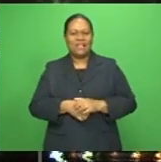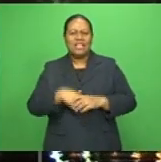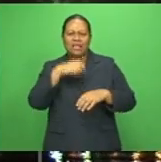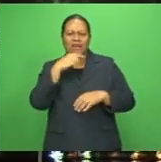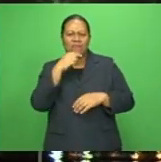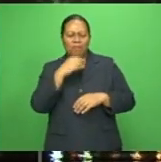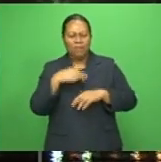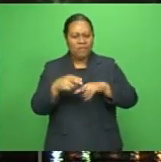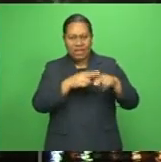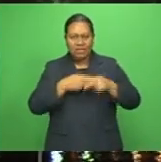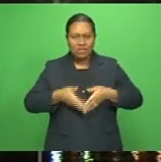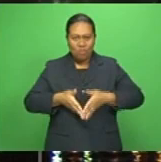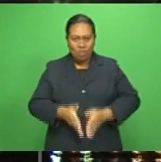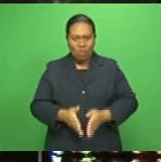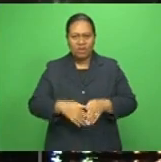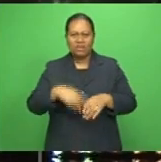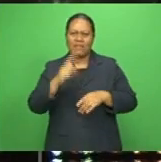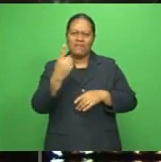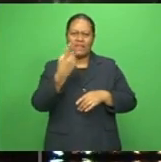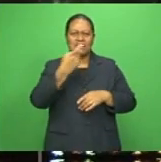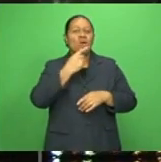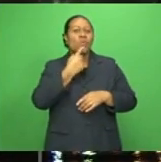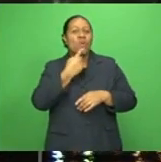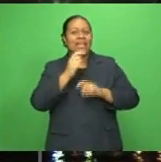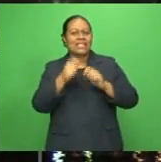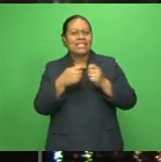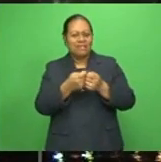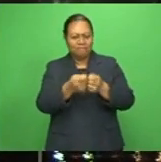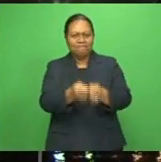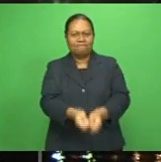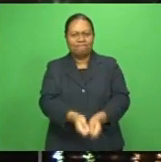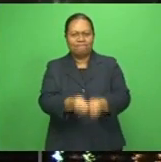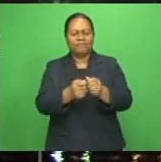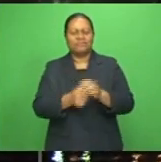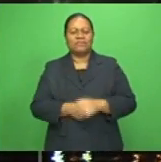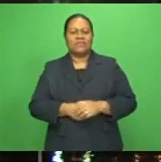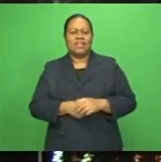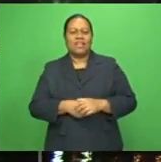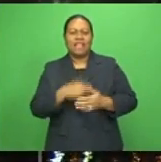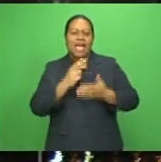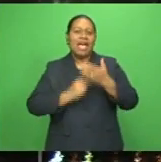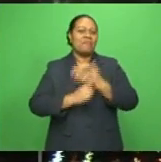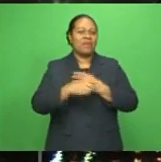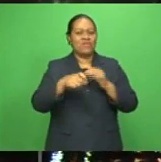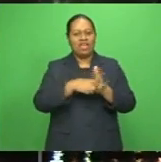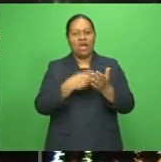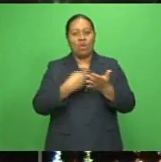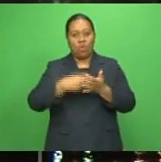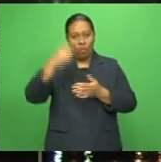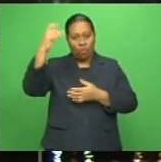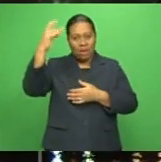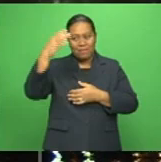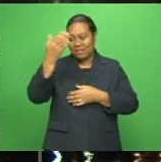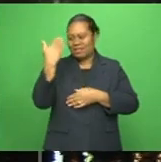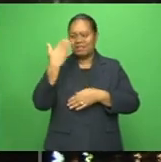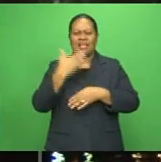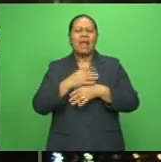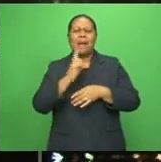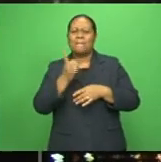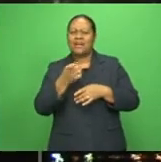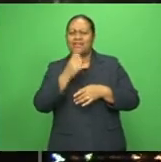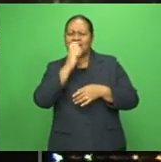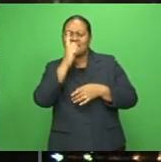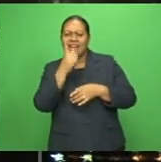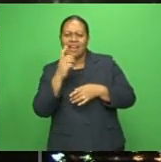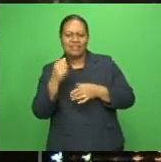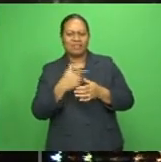Filippo Ndaungunu scored for the Queensland Reds in their Super Rugby AU clash with the Rebels last night, but it was not enough to secure the win as the match